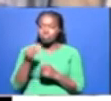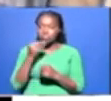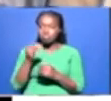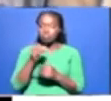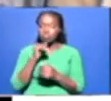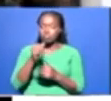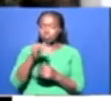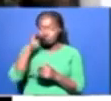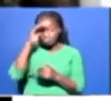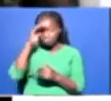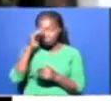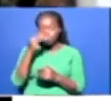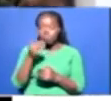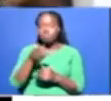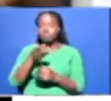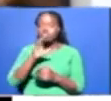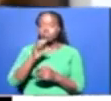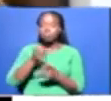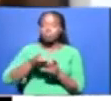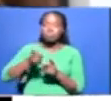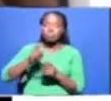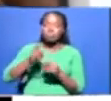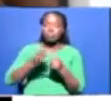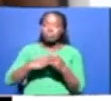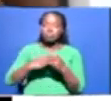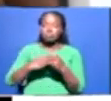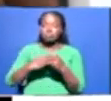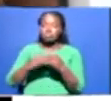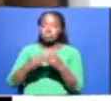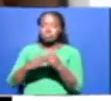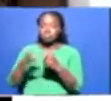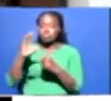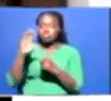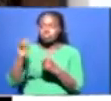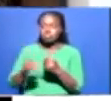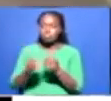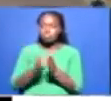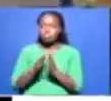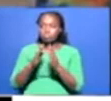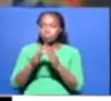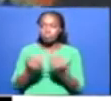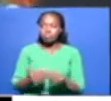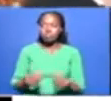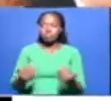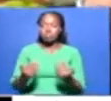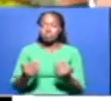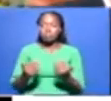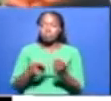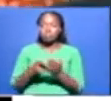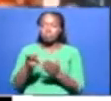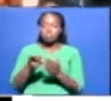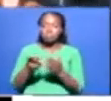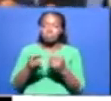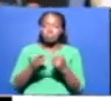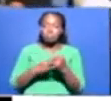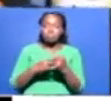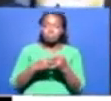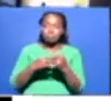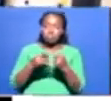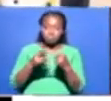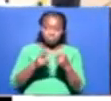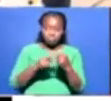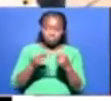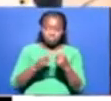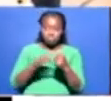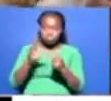non-alcoholic drinks increased 89%, while furnishings and household equipment prices were up 78%.